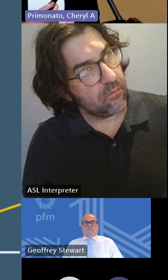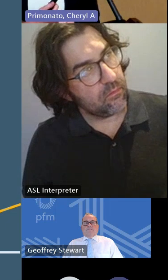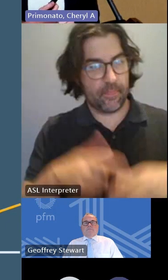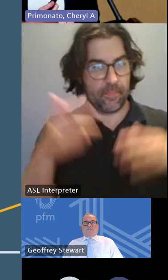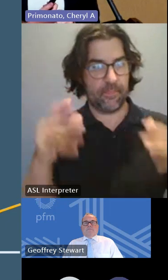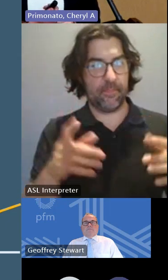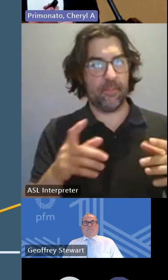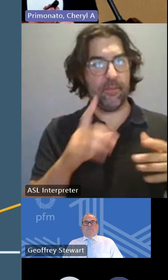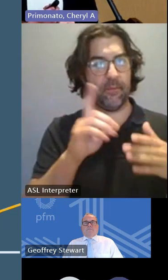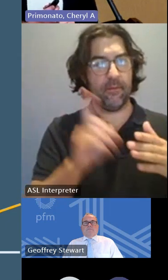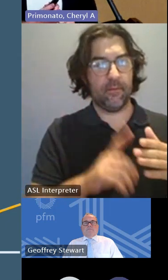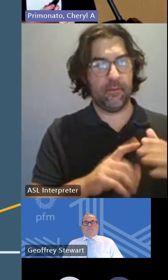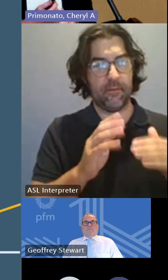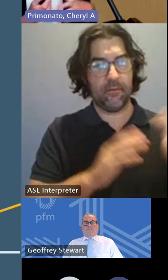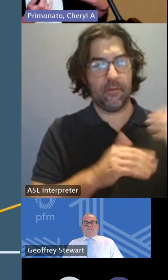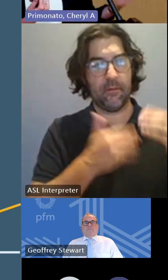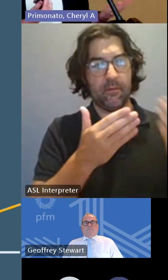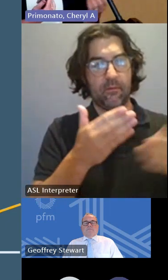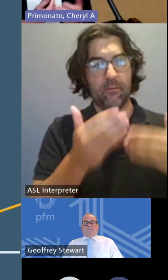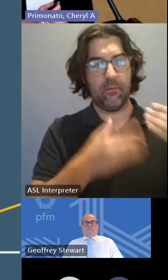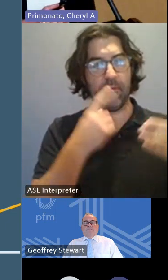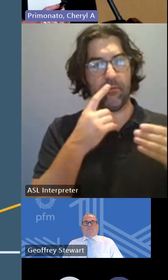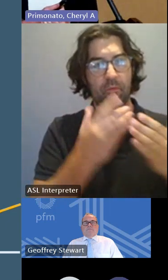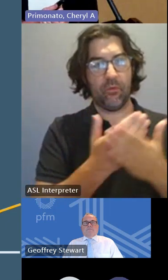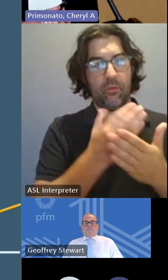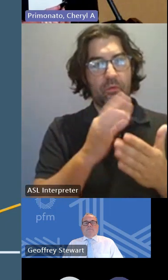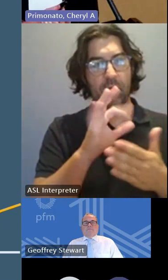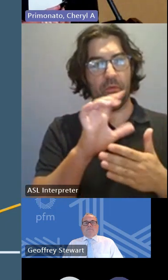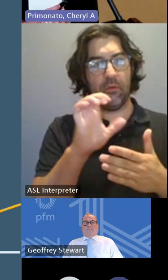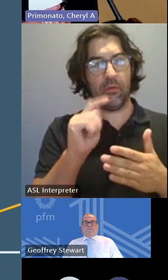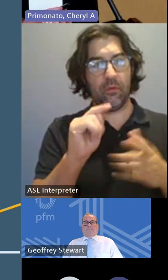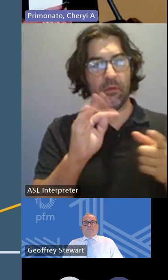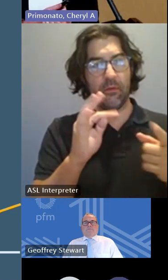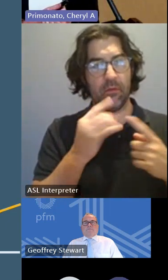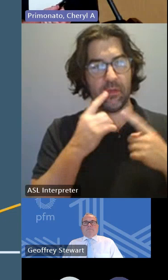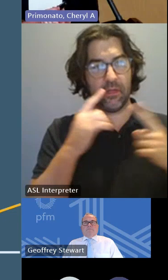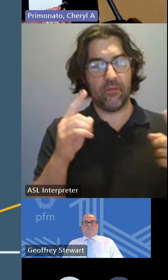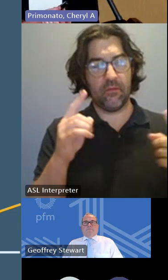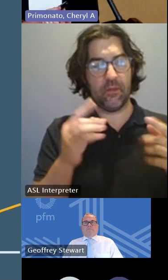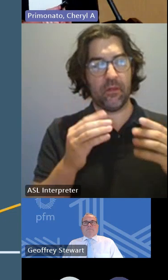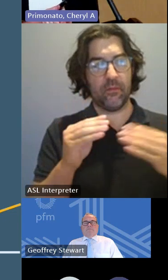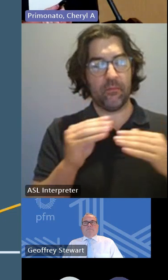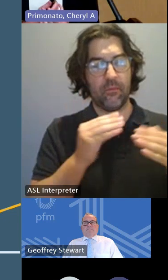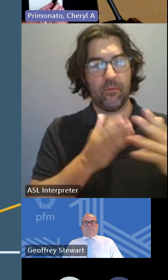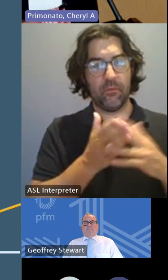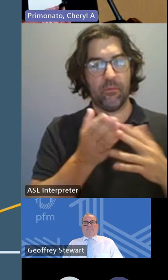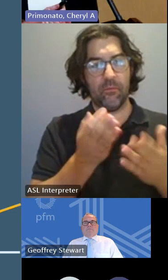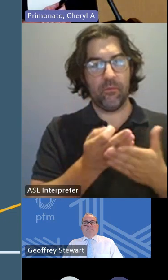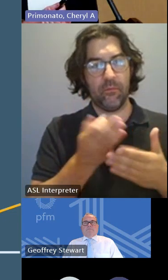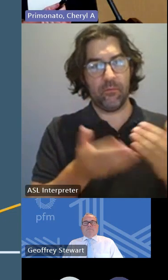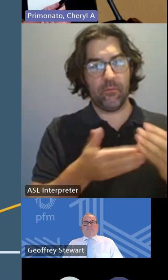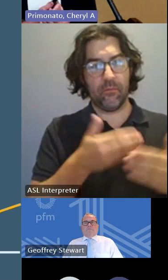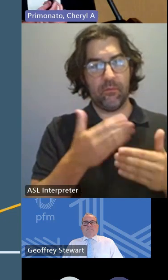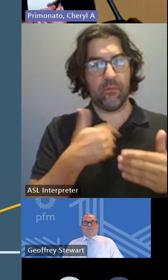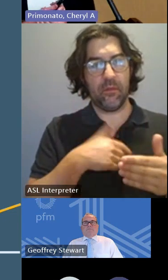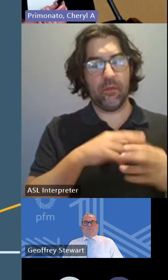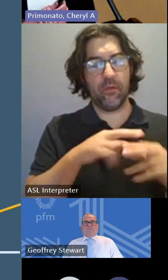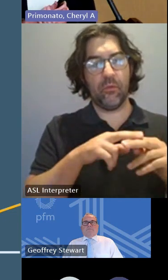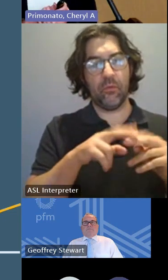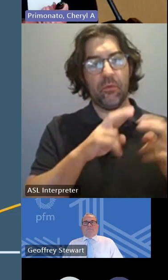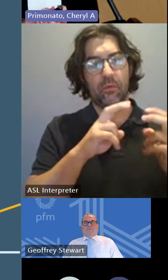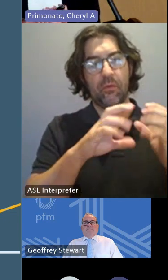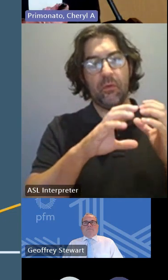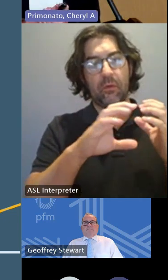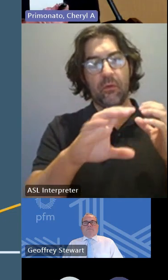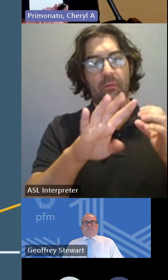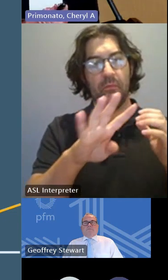deliver process for our new fleet, if we are able to successfully move through the financing process, our rail cars will be